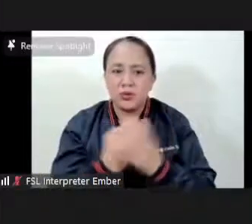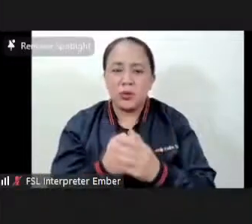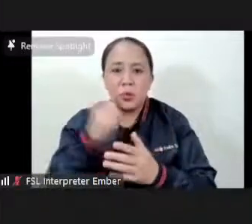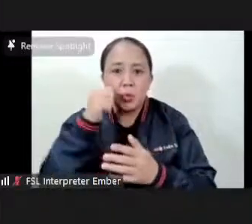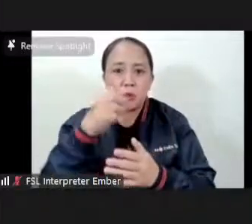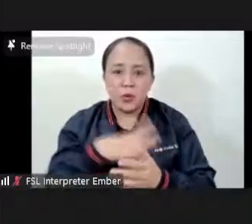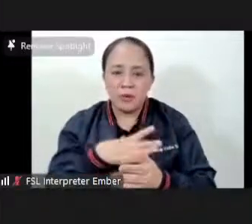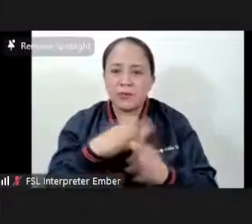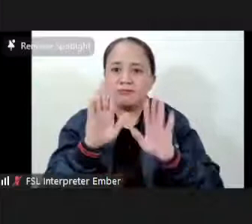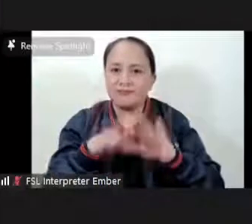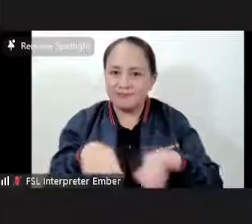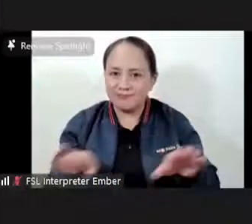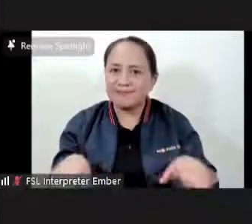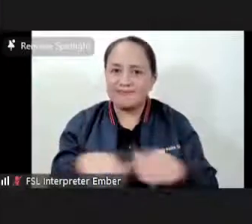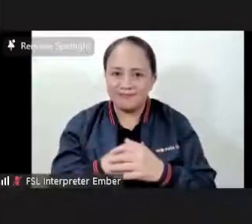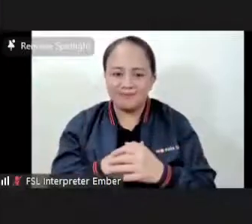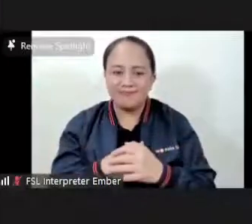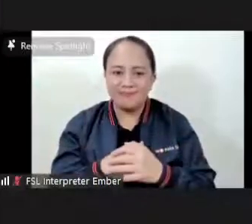and children.